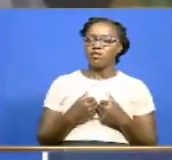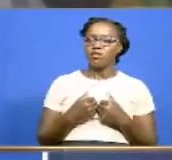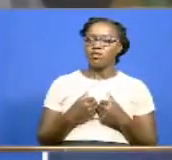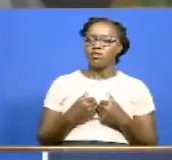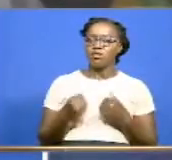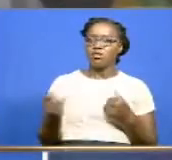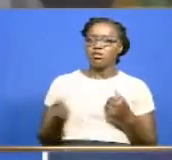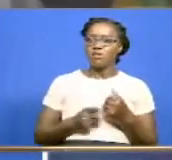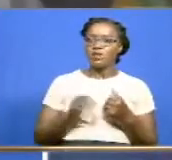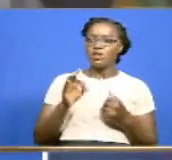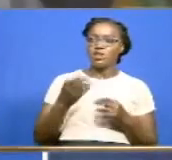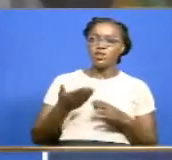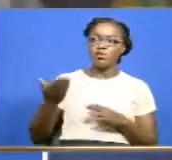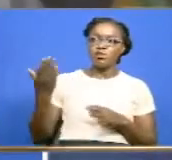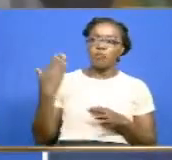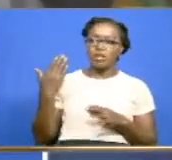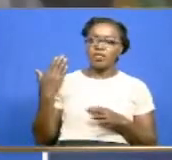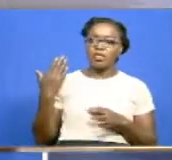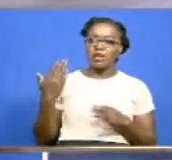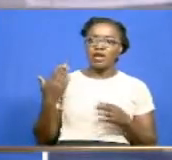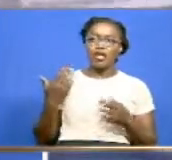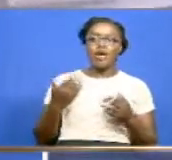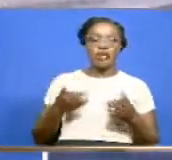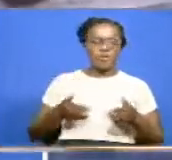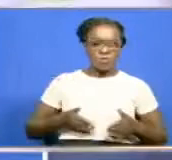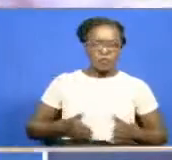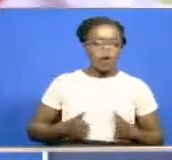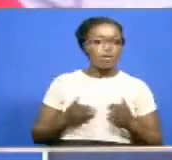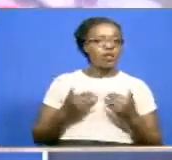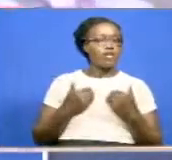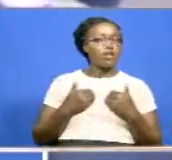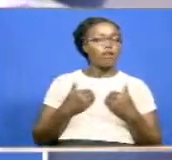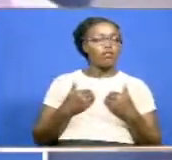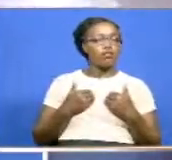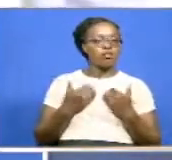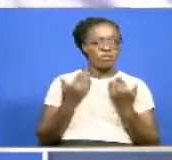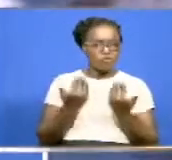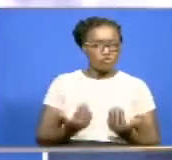3 months ago, the couple welcomed triplets, a boy and two girls.